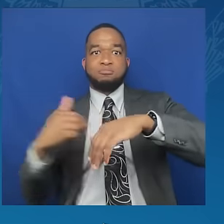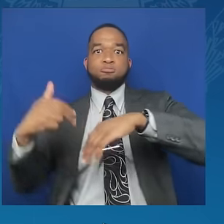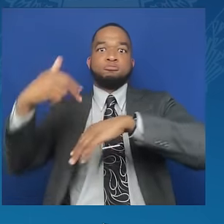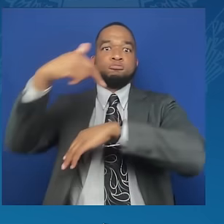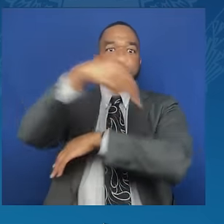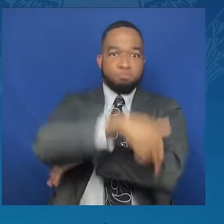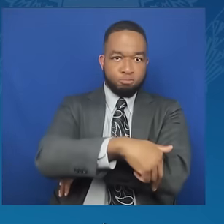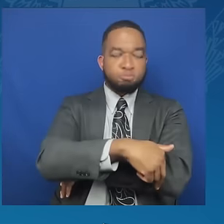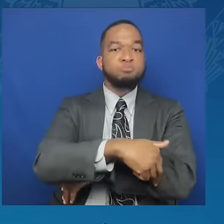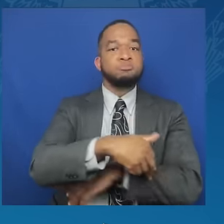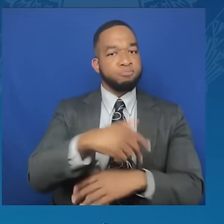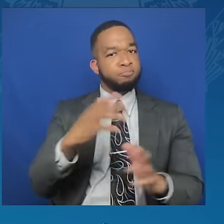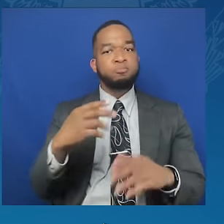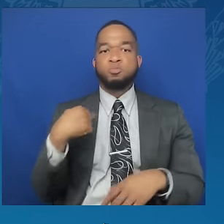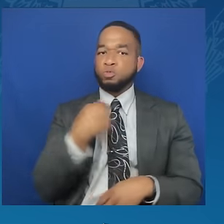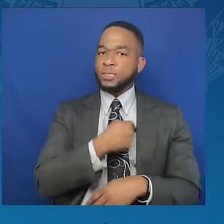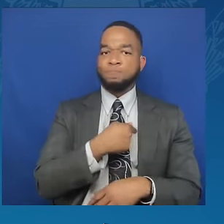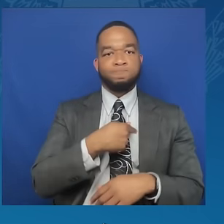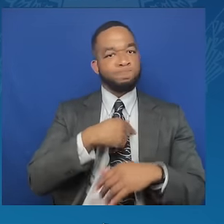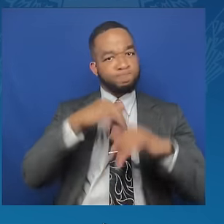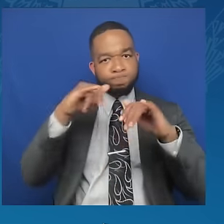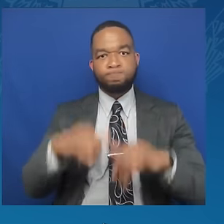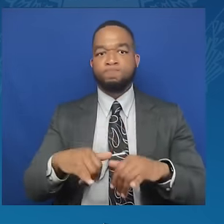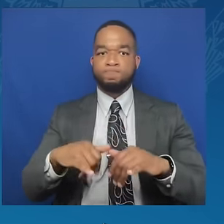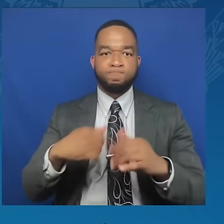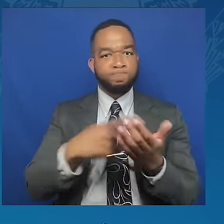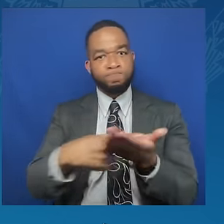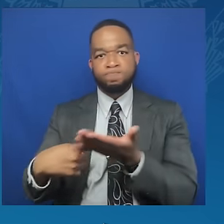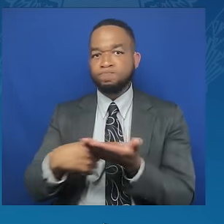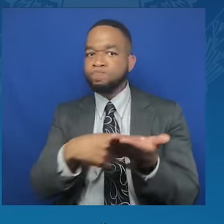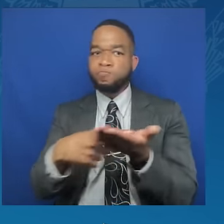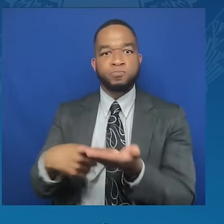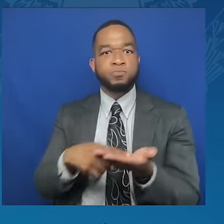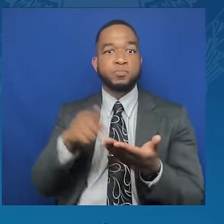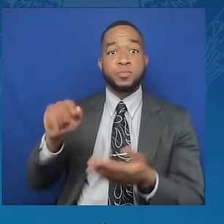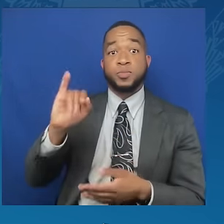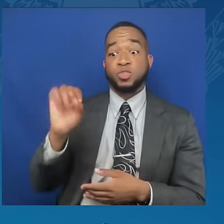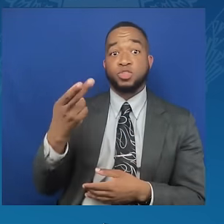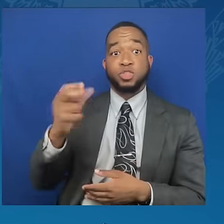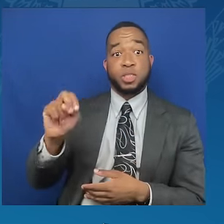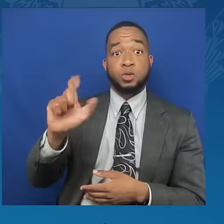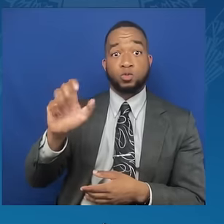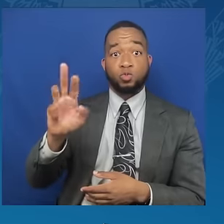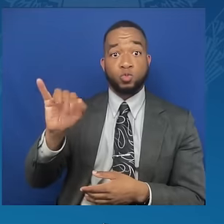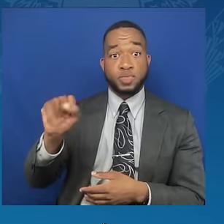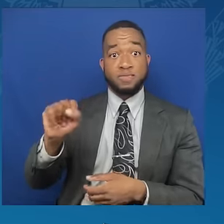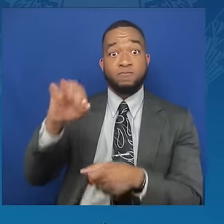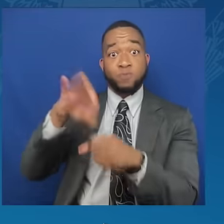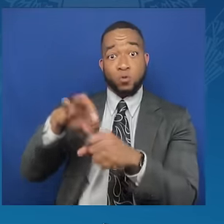to Vote Act and the John Lewis Voting Rights Advancement Act.